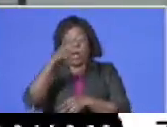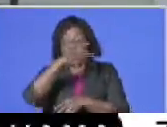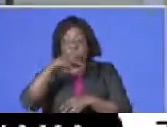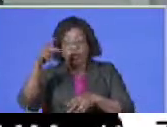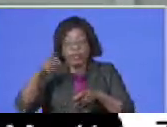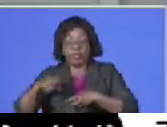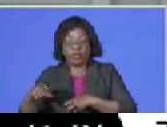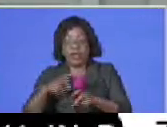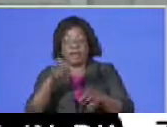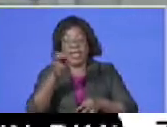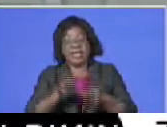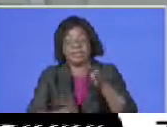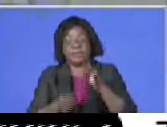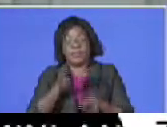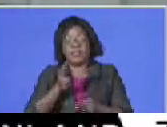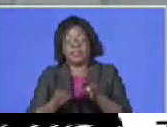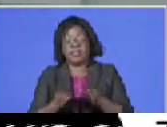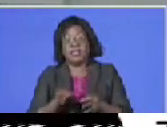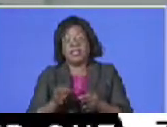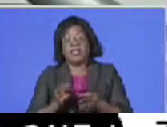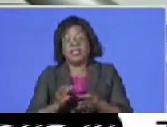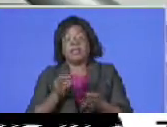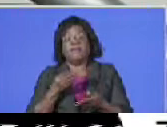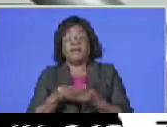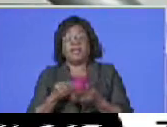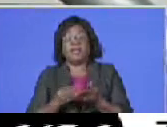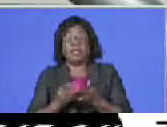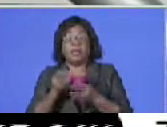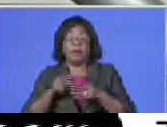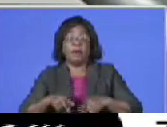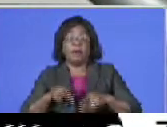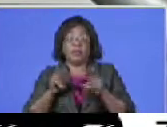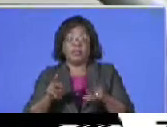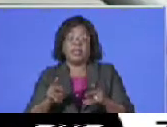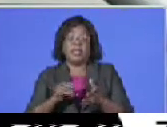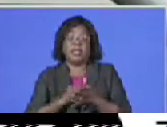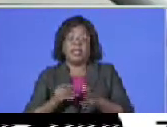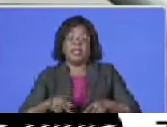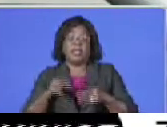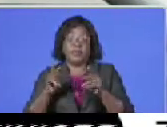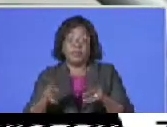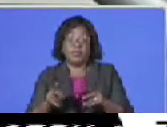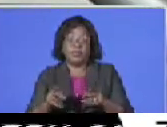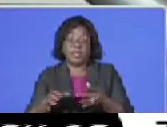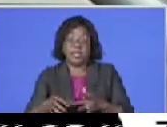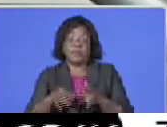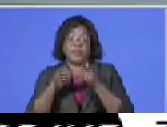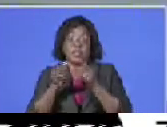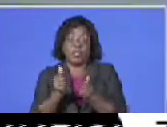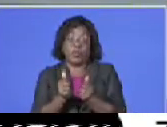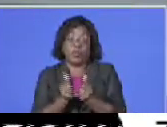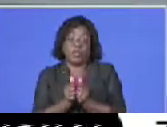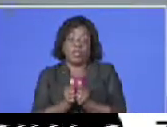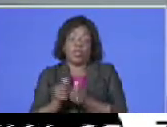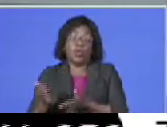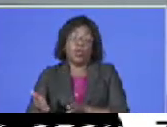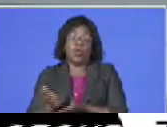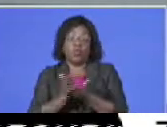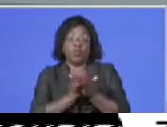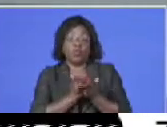Murphy, explains if refunds are possible. It is possible, especially with the cruise